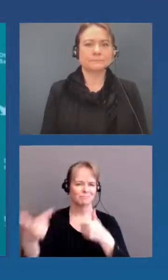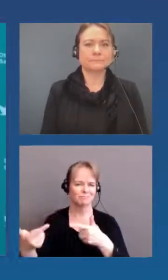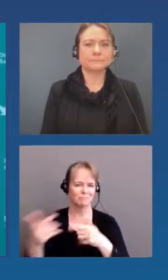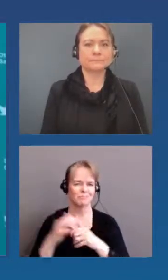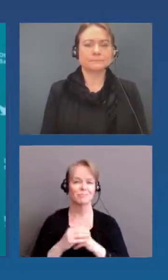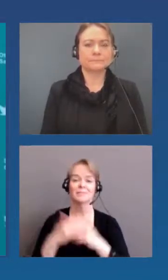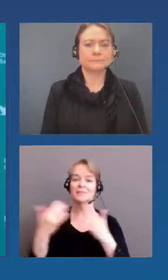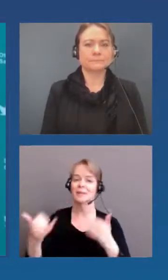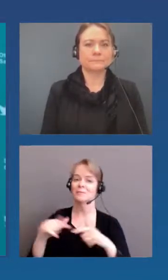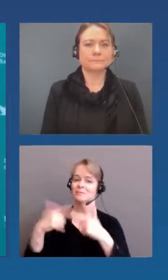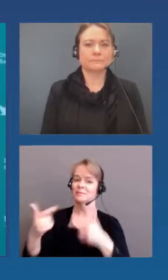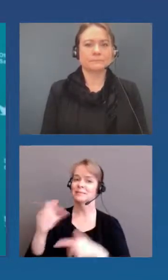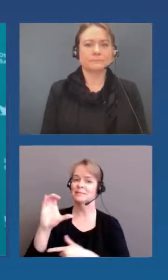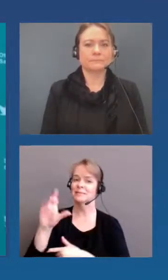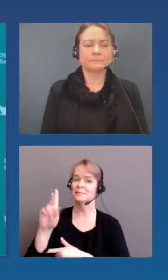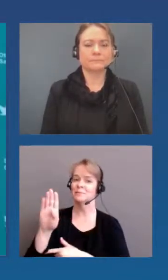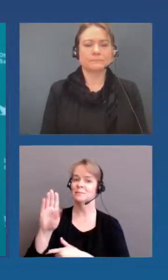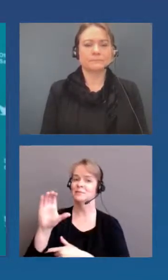Stu Mills. Stu?